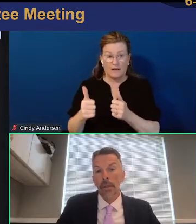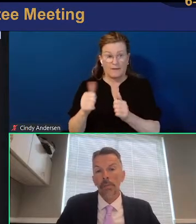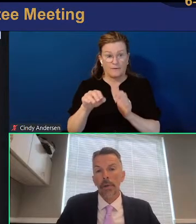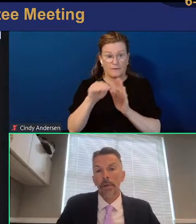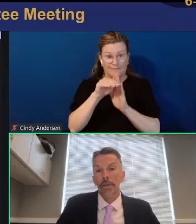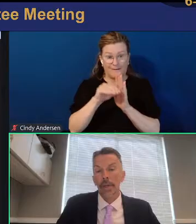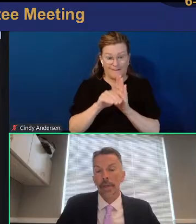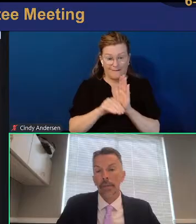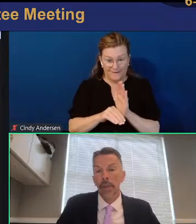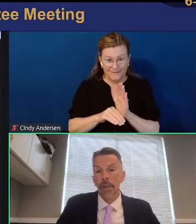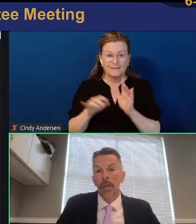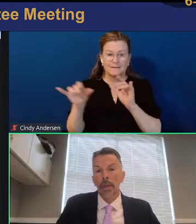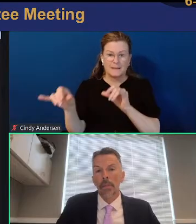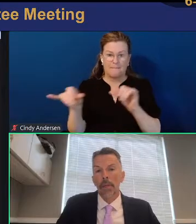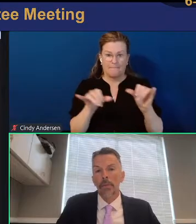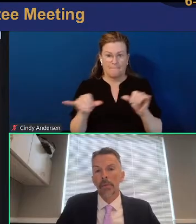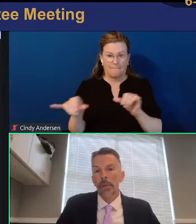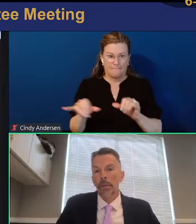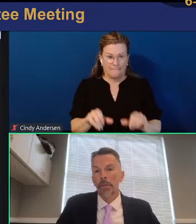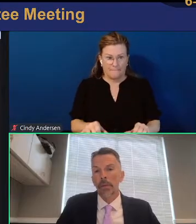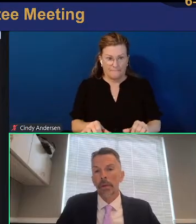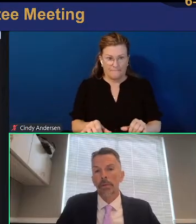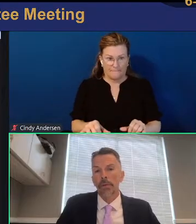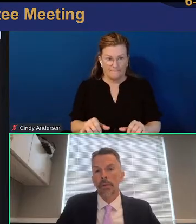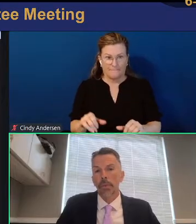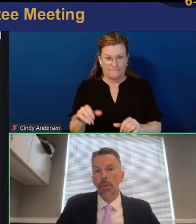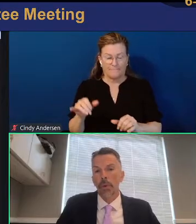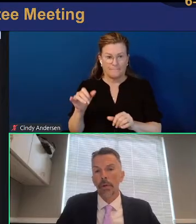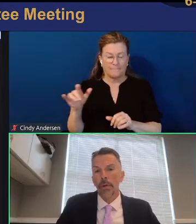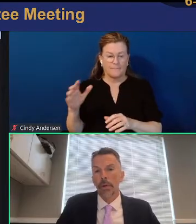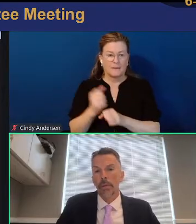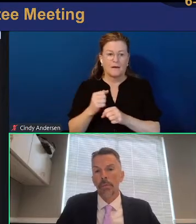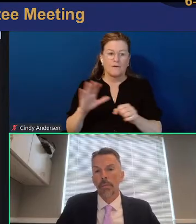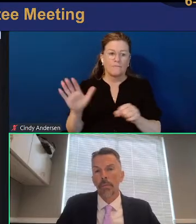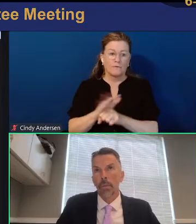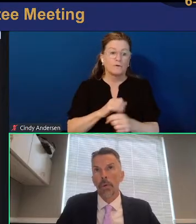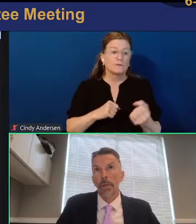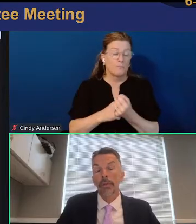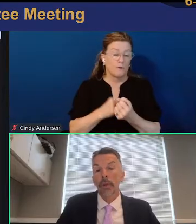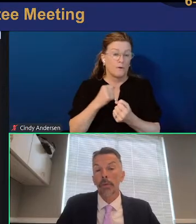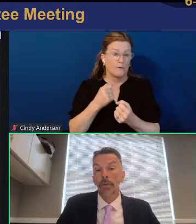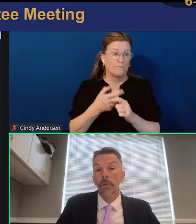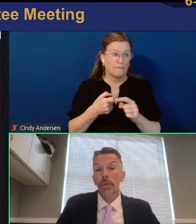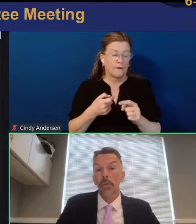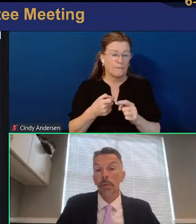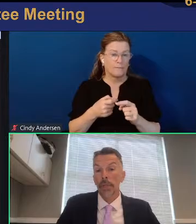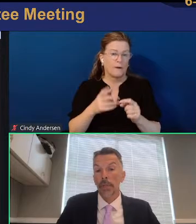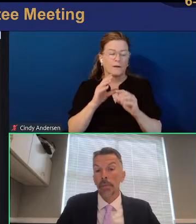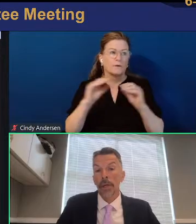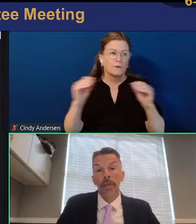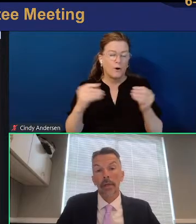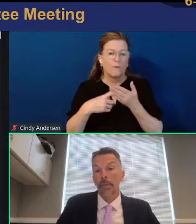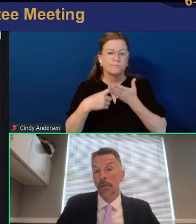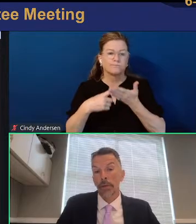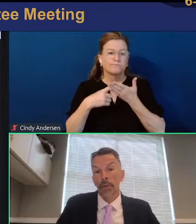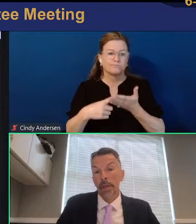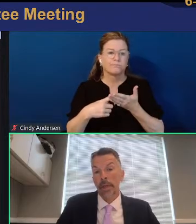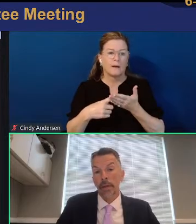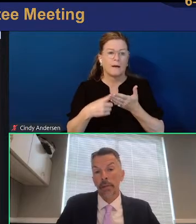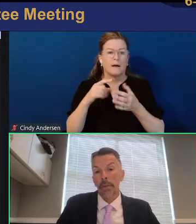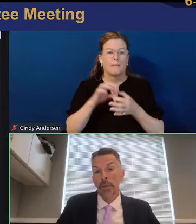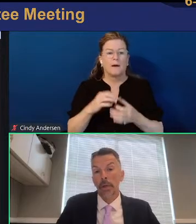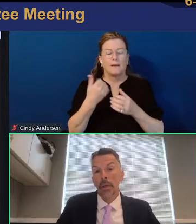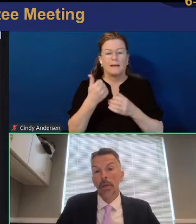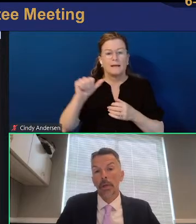see in backup are the same and received full support, or at least there was no deliberation about any of those other